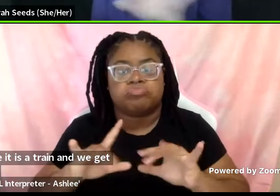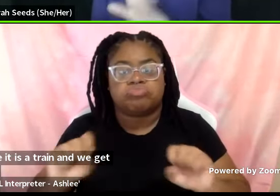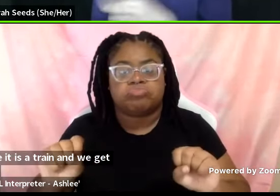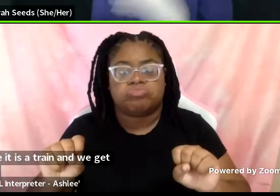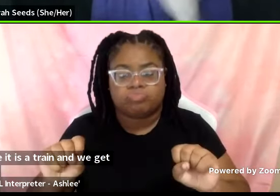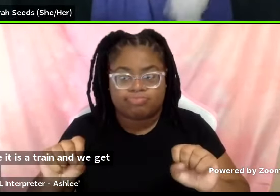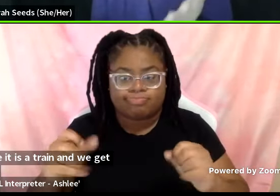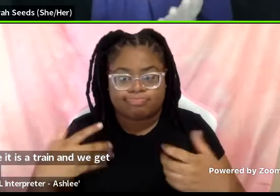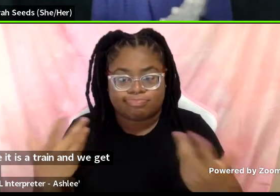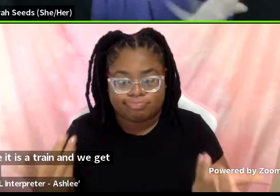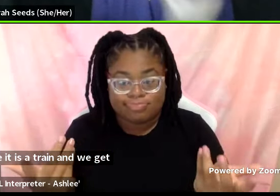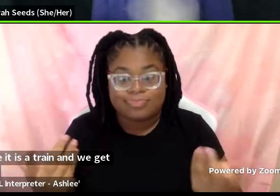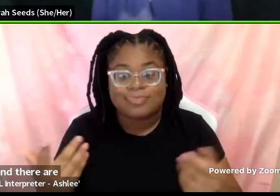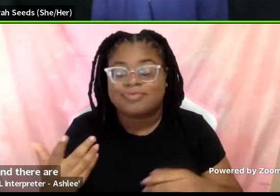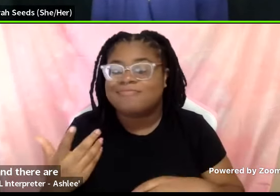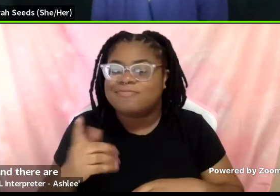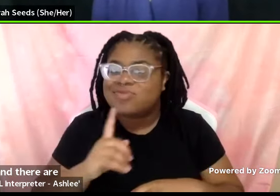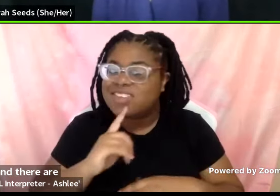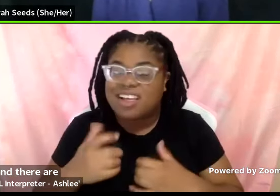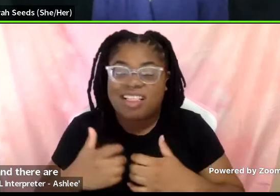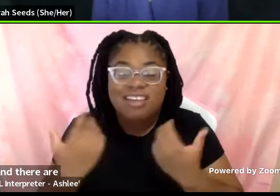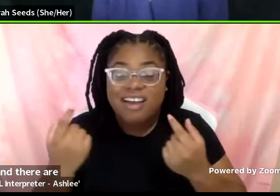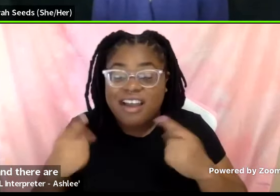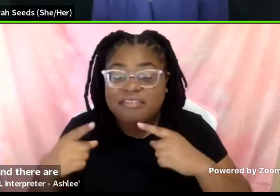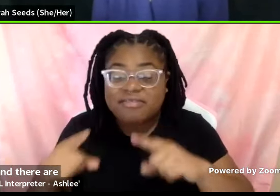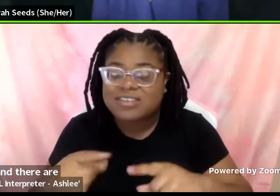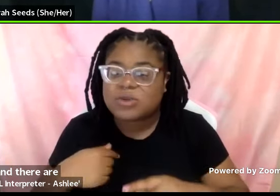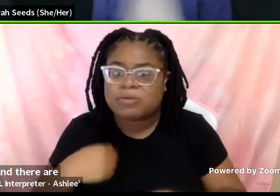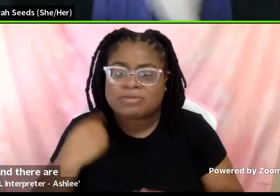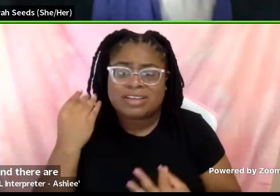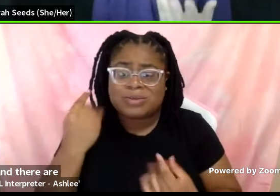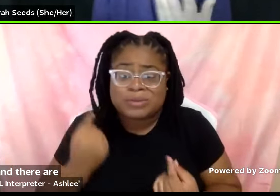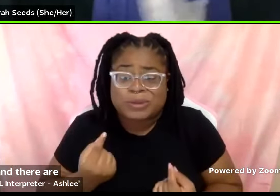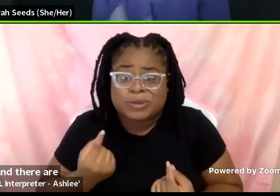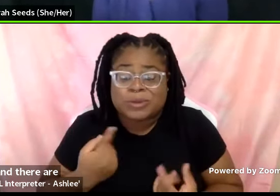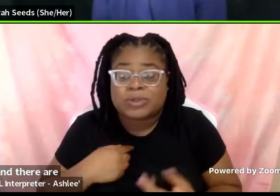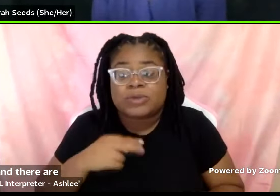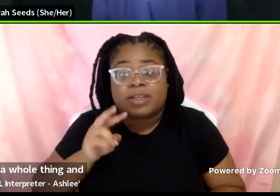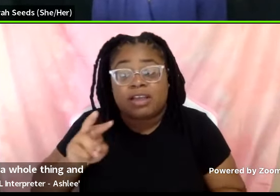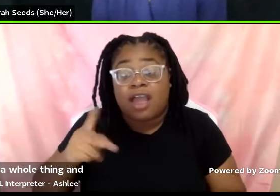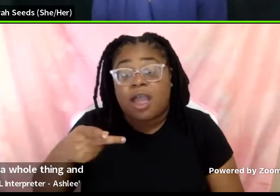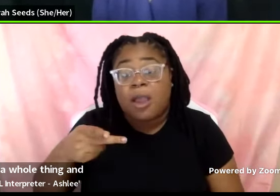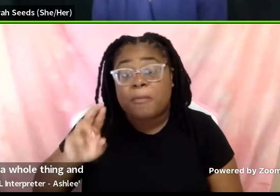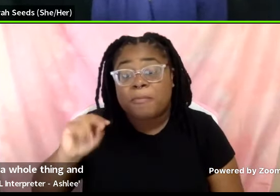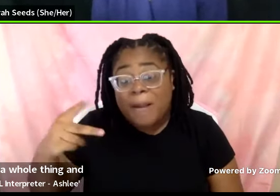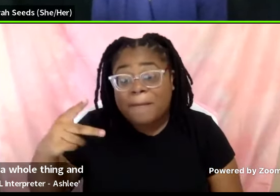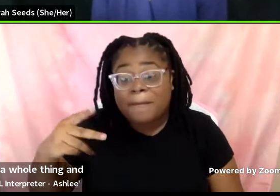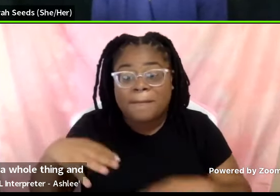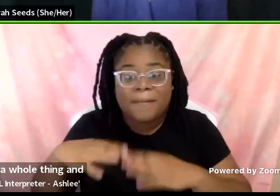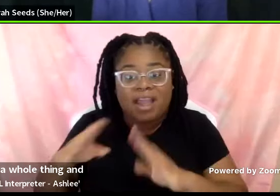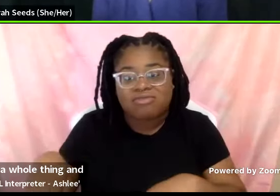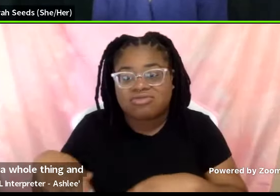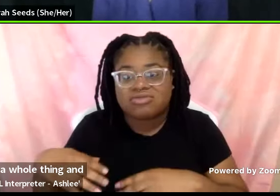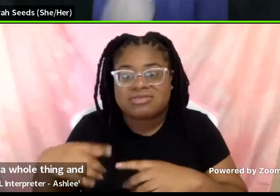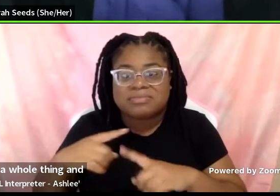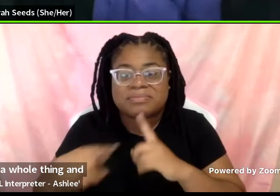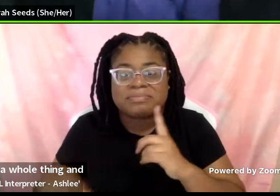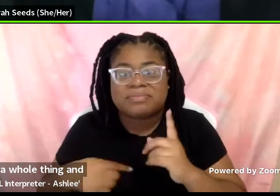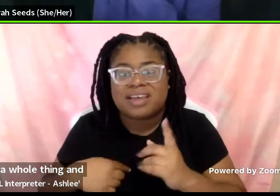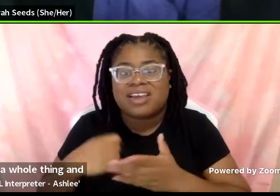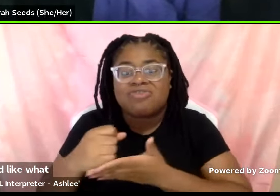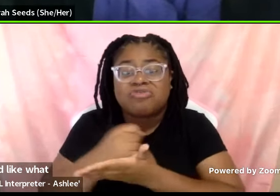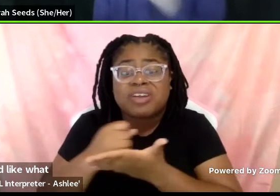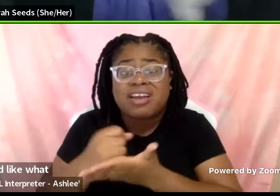just a whole thing because there was a lot going on, and we were like, well, what do we do? And we looked at a prop house, but it was like I'd have to put a credit card down